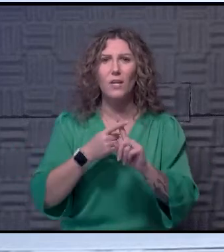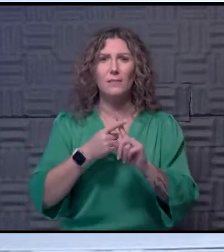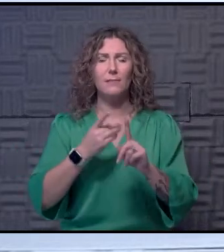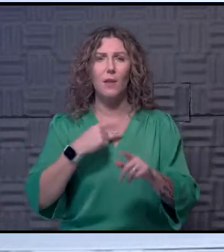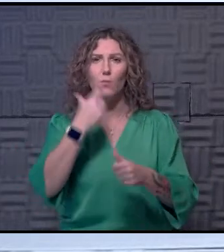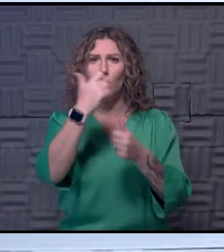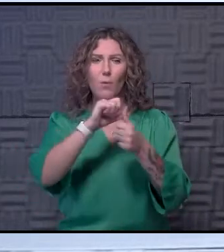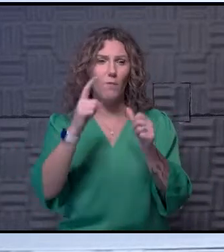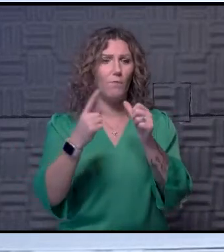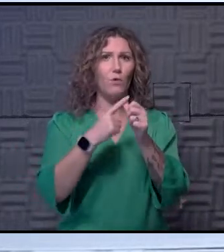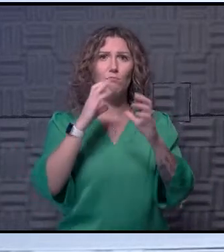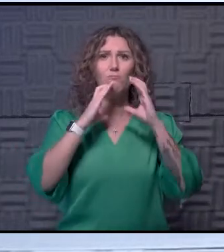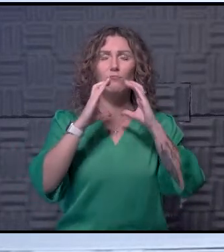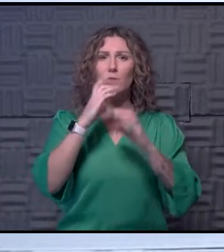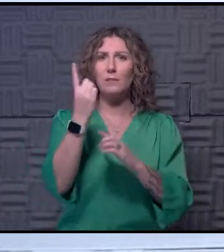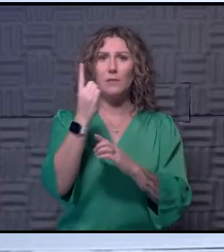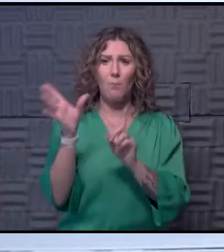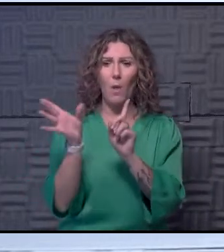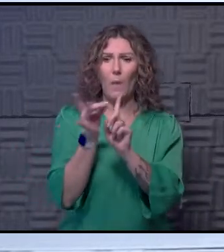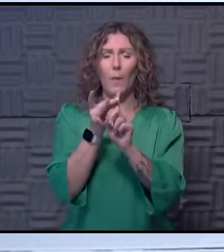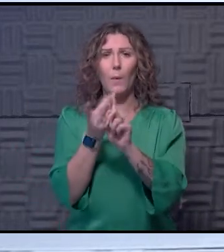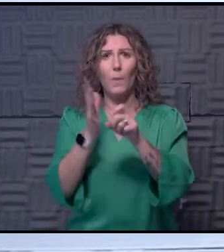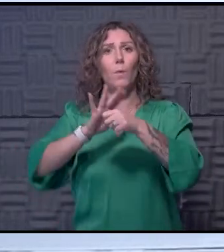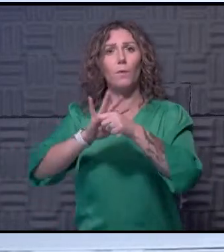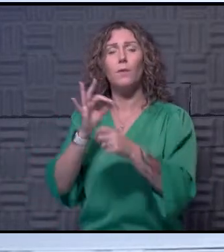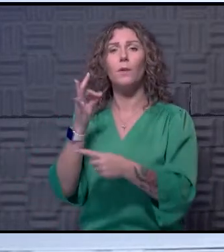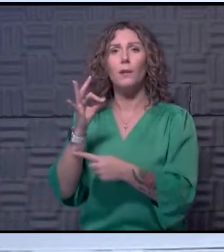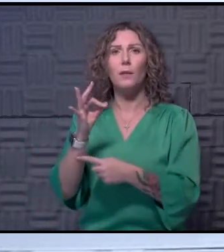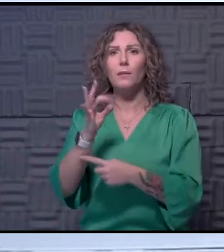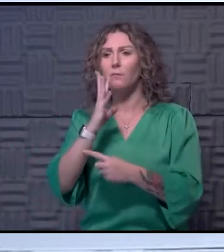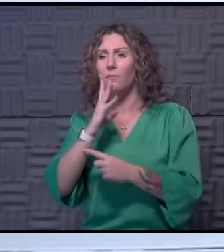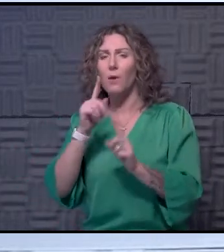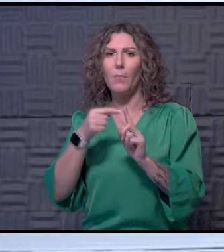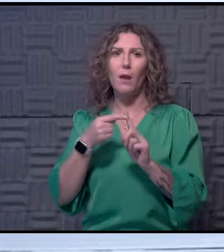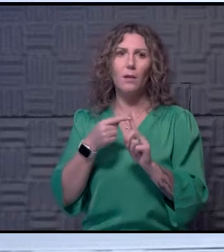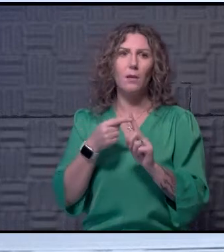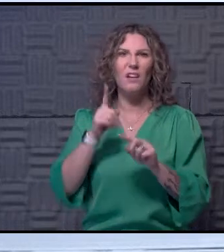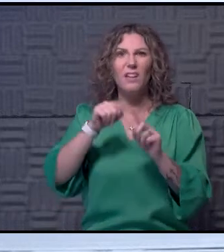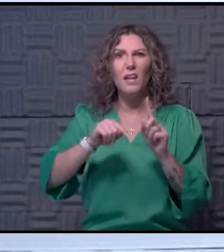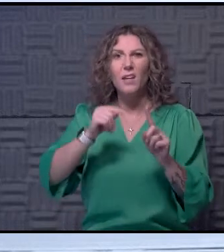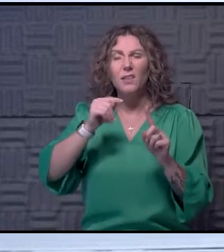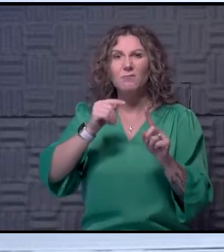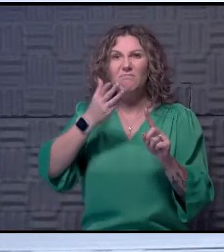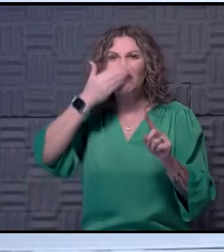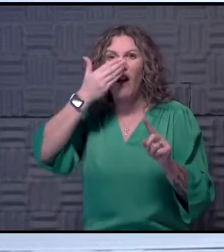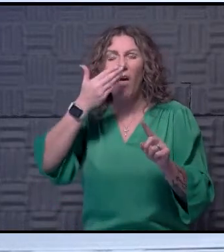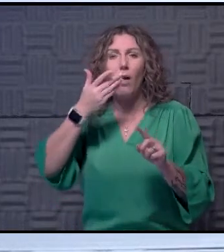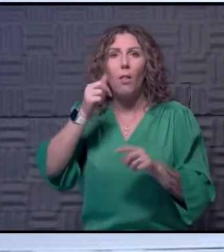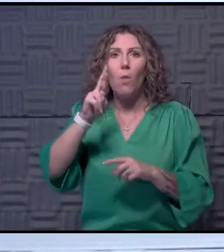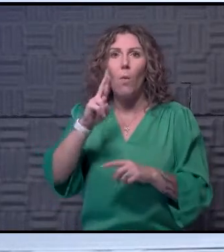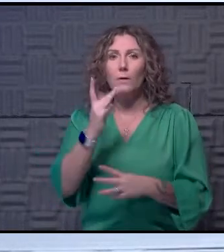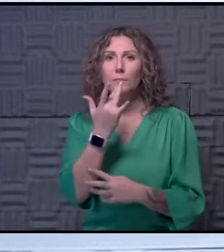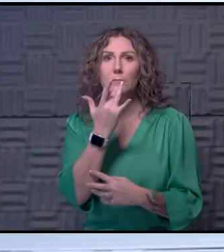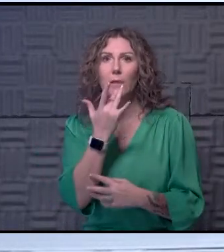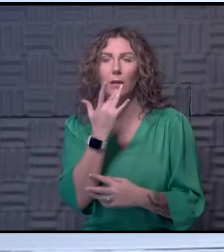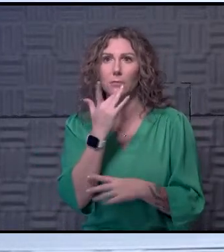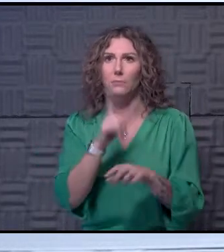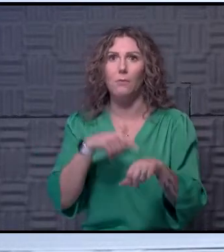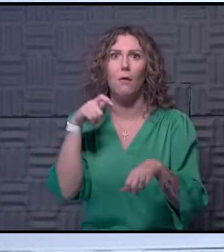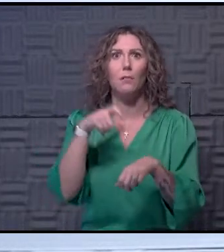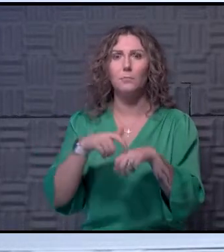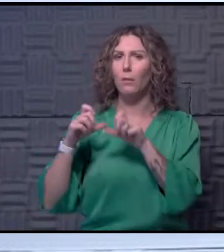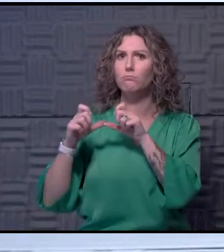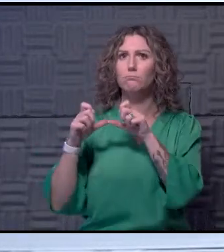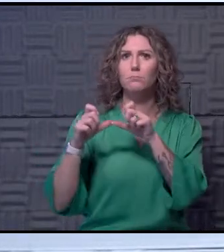someone about it who got COVID-19 talked about not being able to smell or taste for a really long period